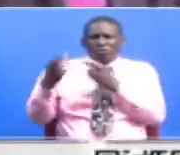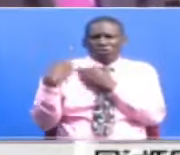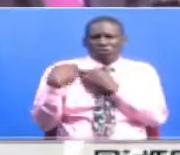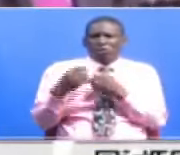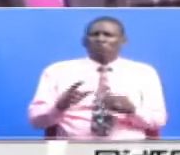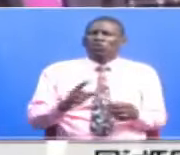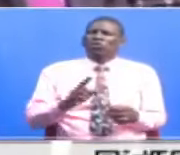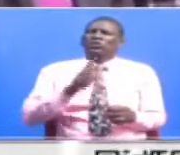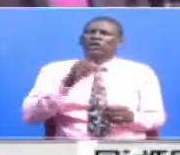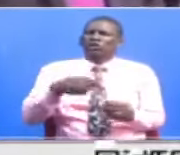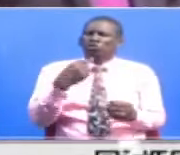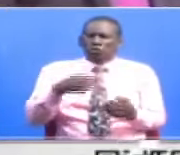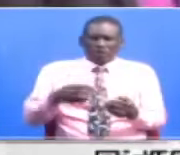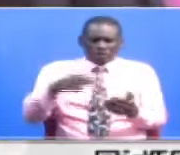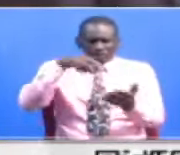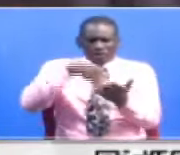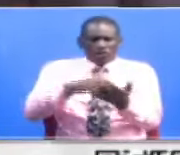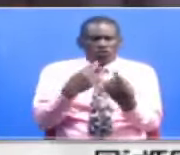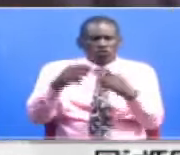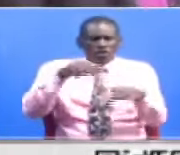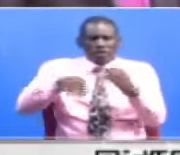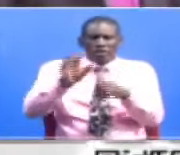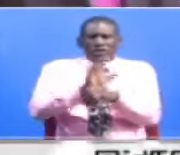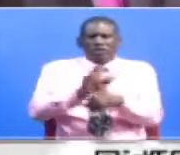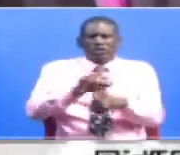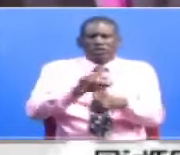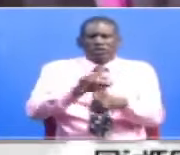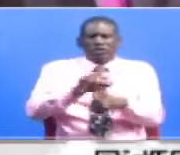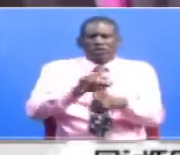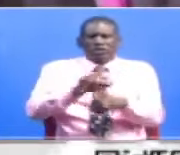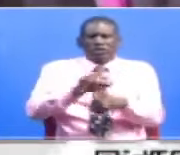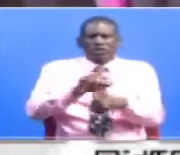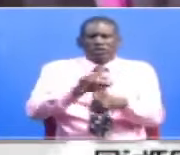who dictate who takes to the pulpit. Melita Oletenges, NTV.